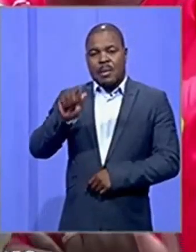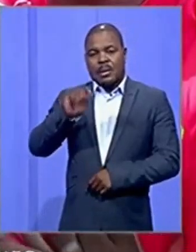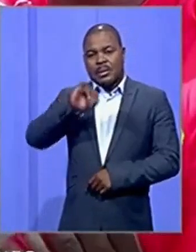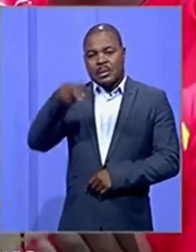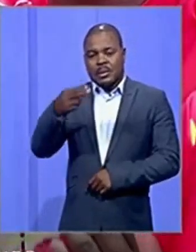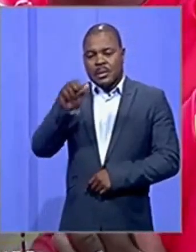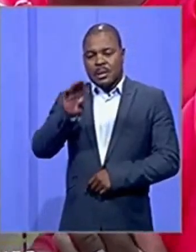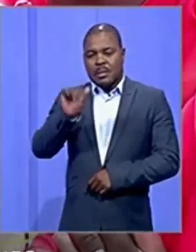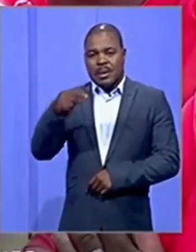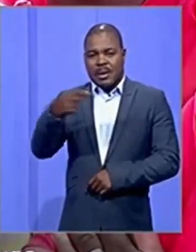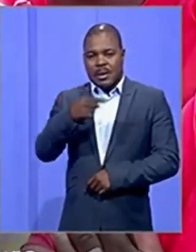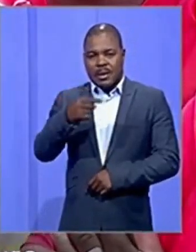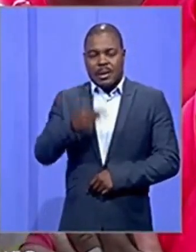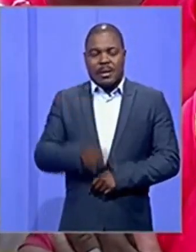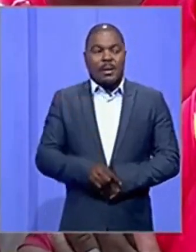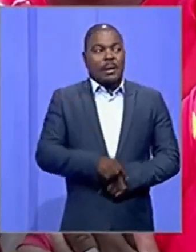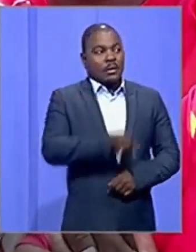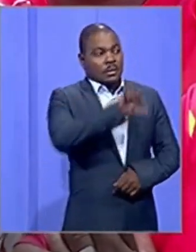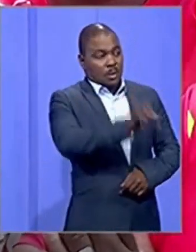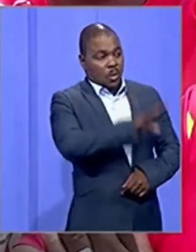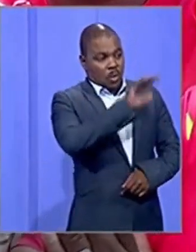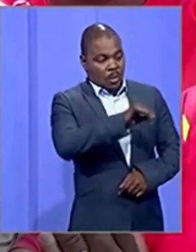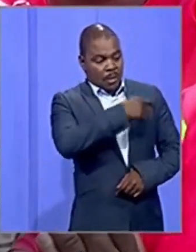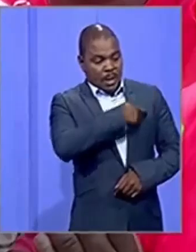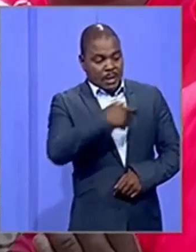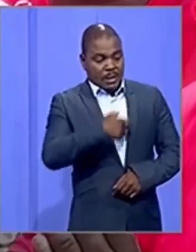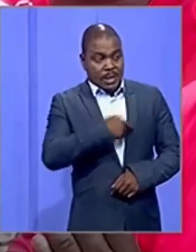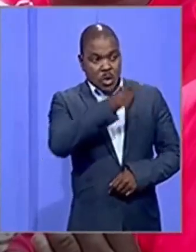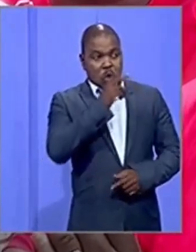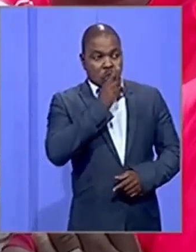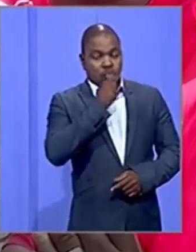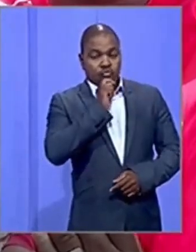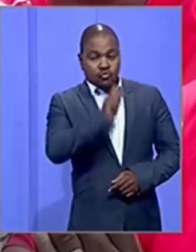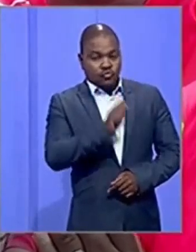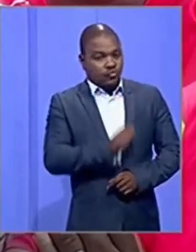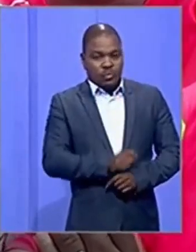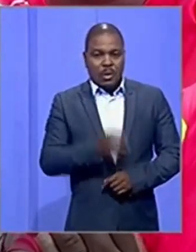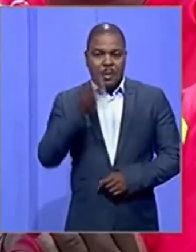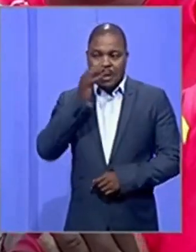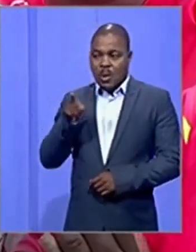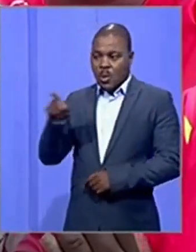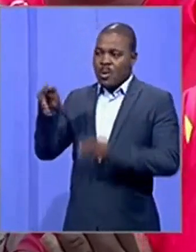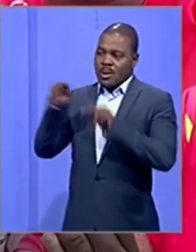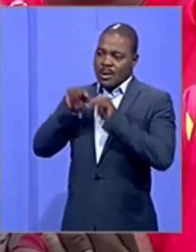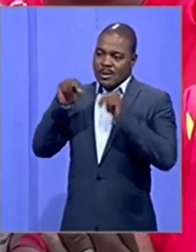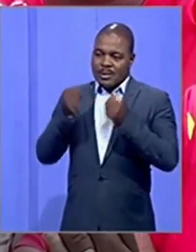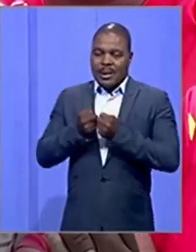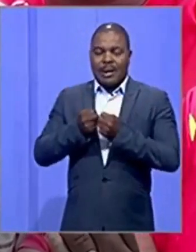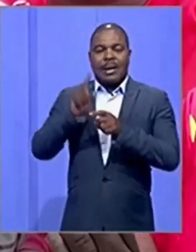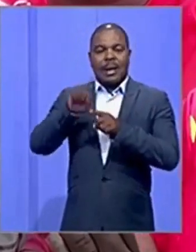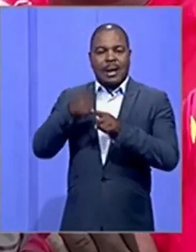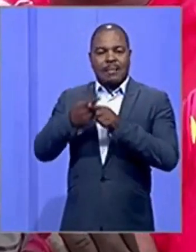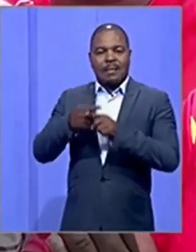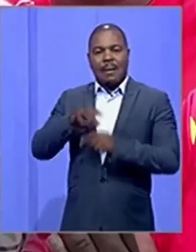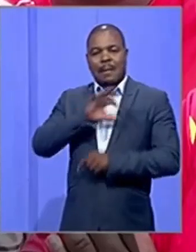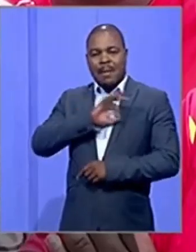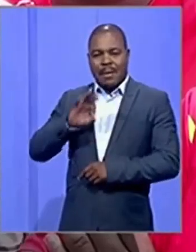buang ke president wa South Africa hore ke national executive mayor enwa